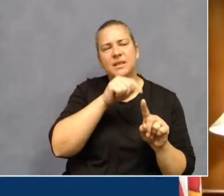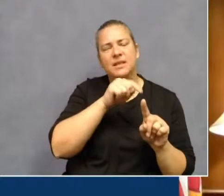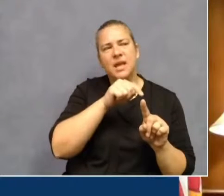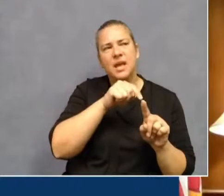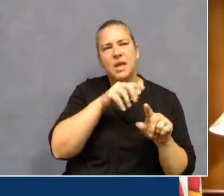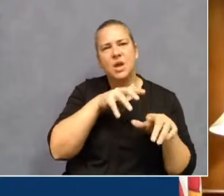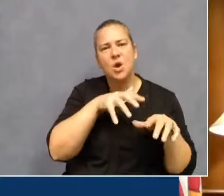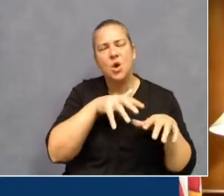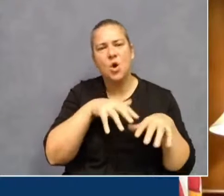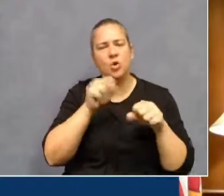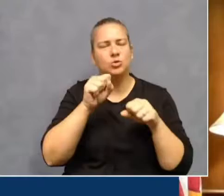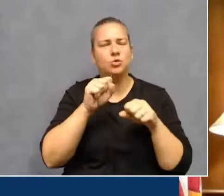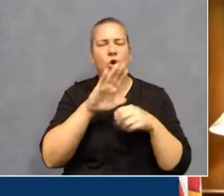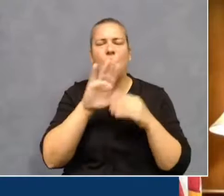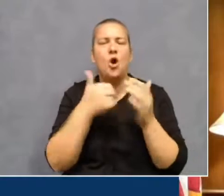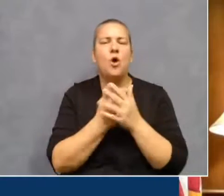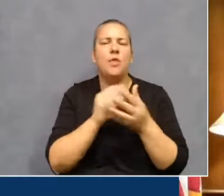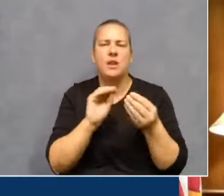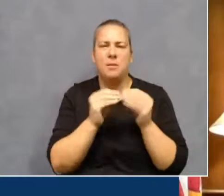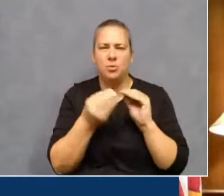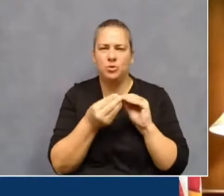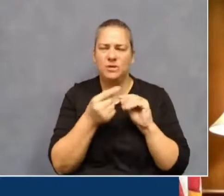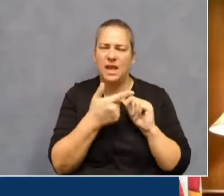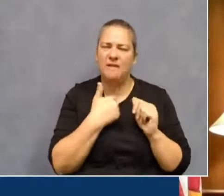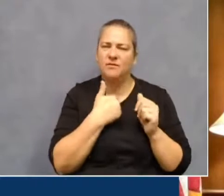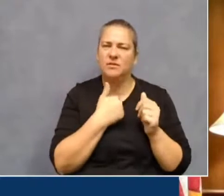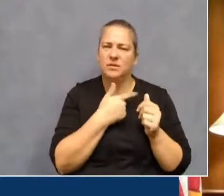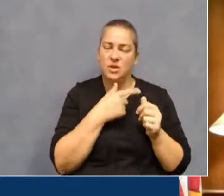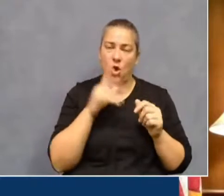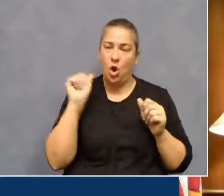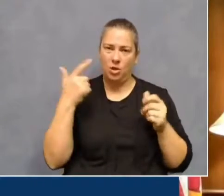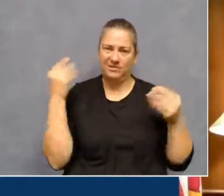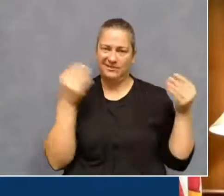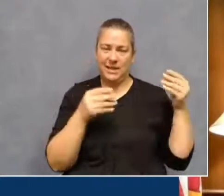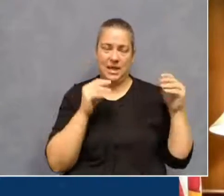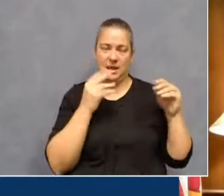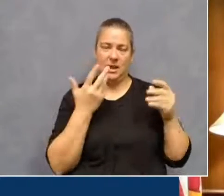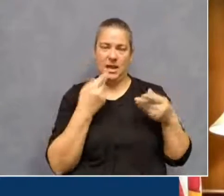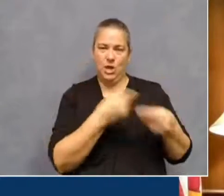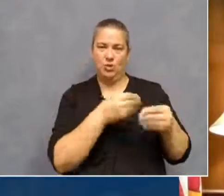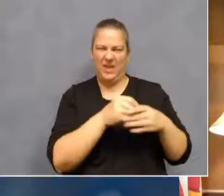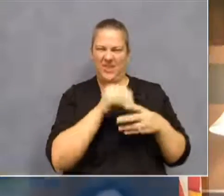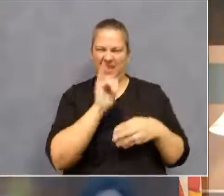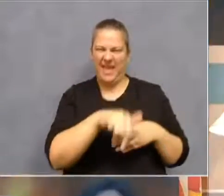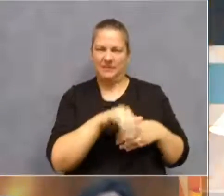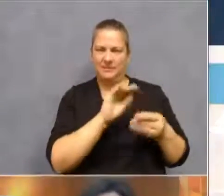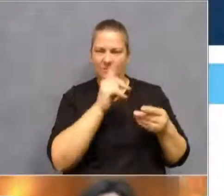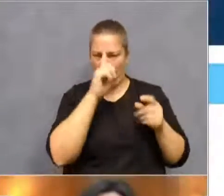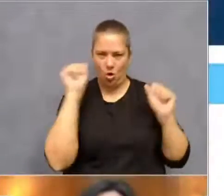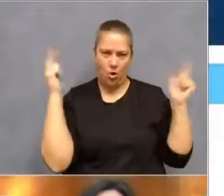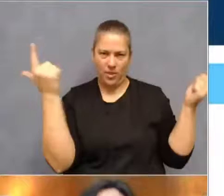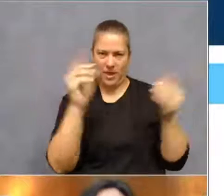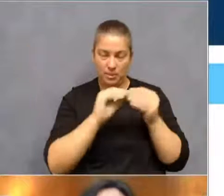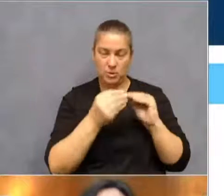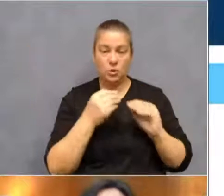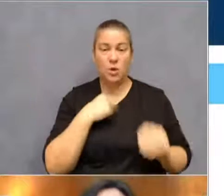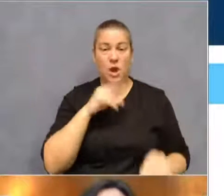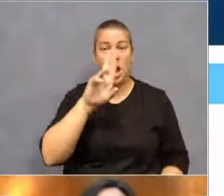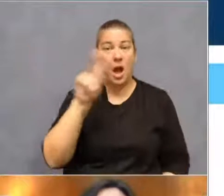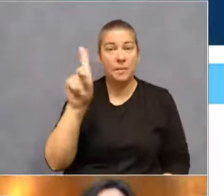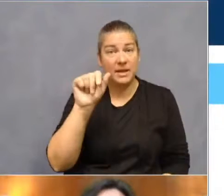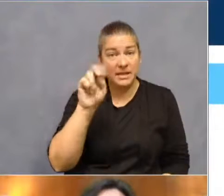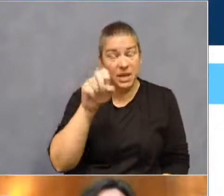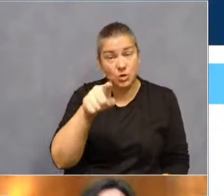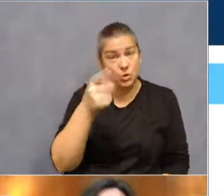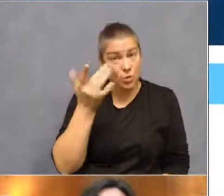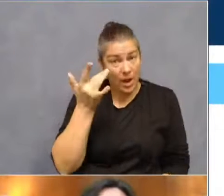schools across Kentucky. And so I want to update you on that today. This dashboard exists because we wanted to create